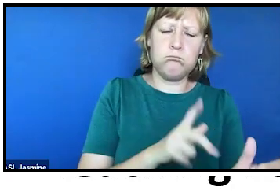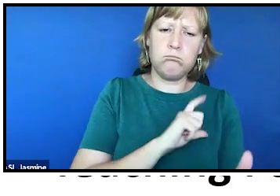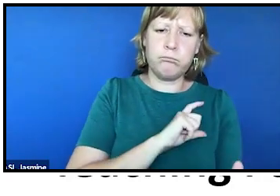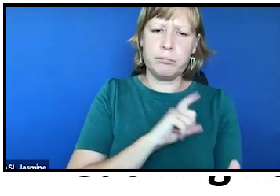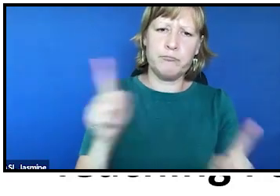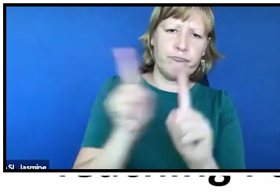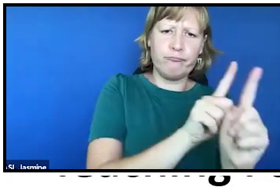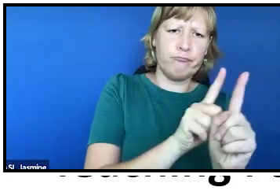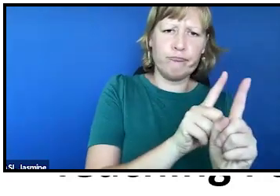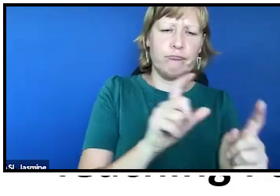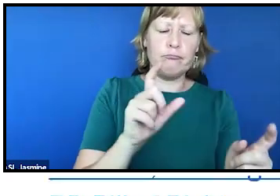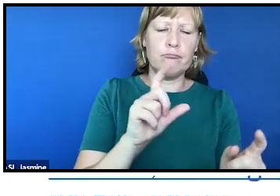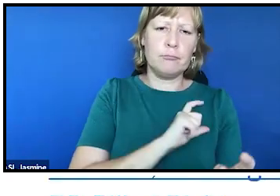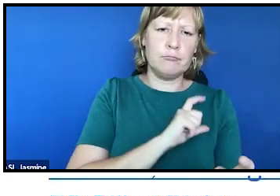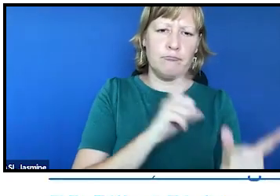program wrap up.